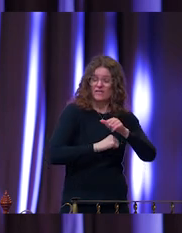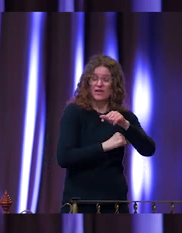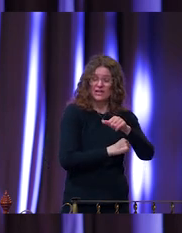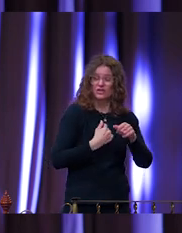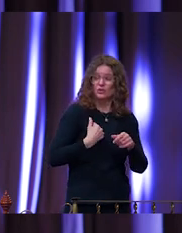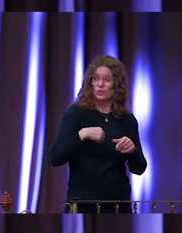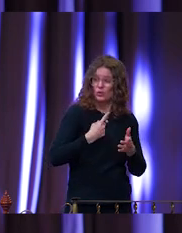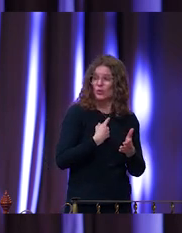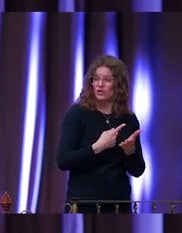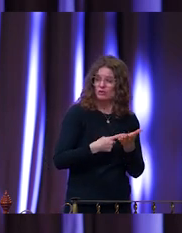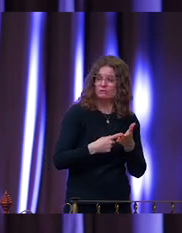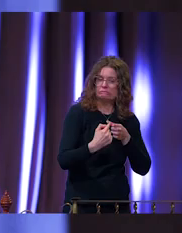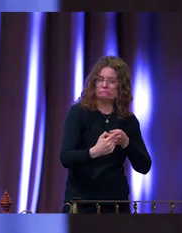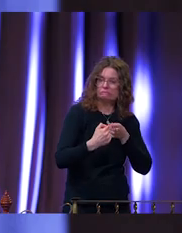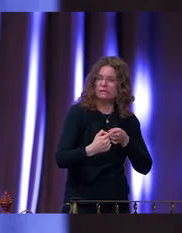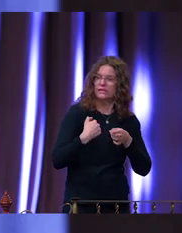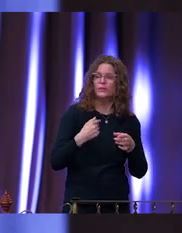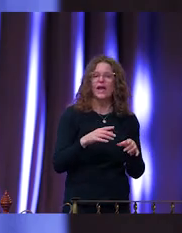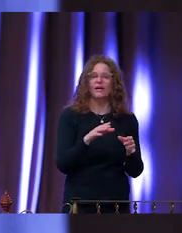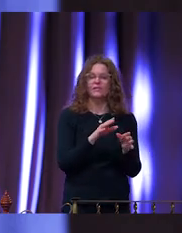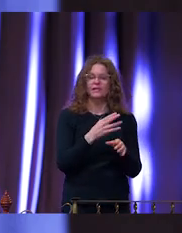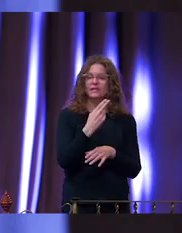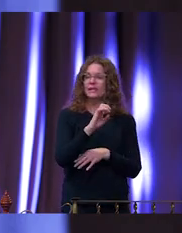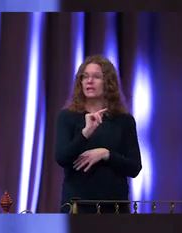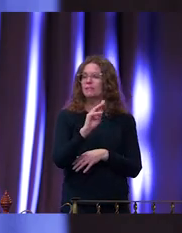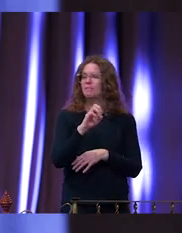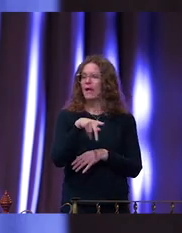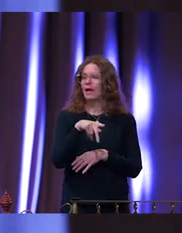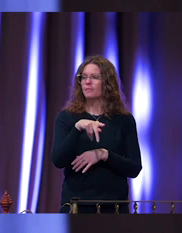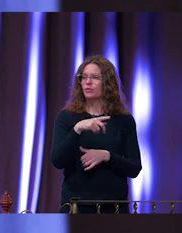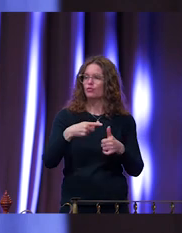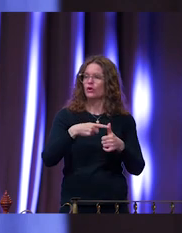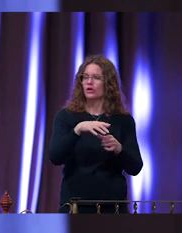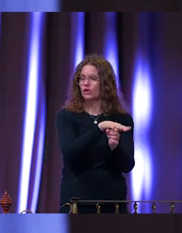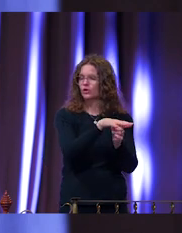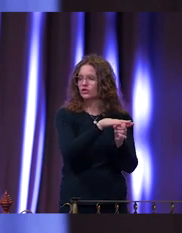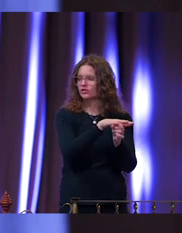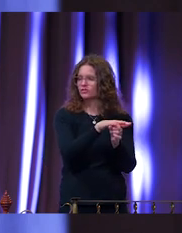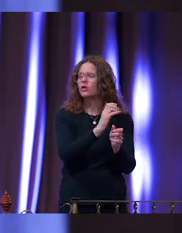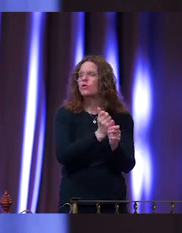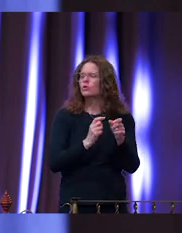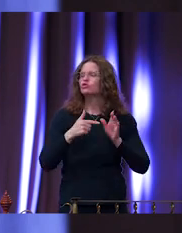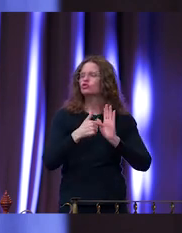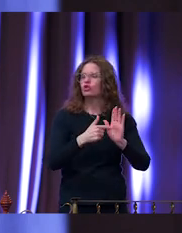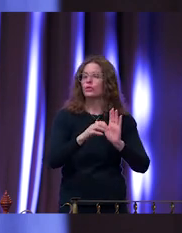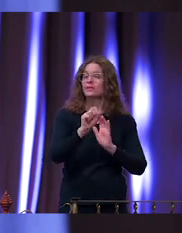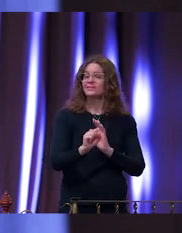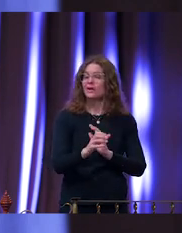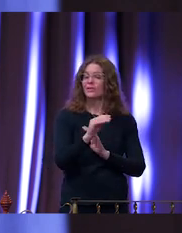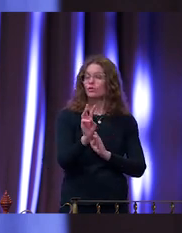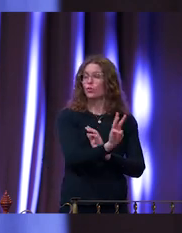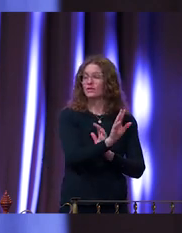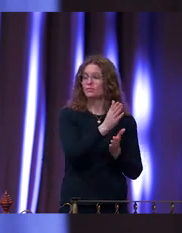we do have our heat map priority regions, and the heat map priority regions really do reflect largely the south and west sides of Chicago.